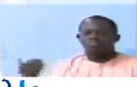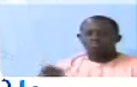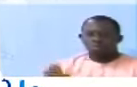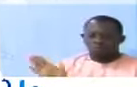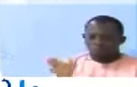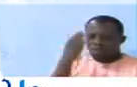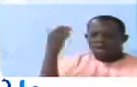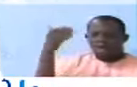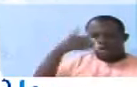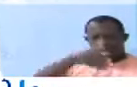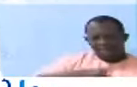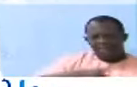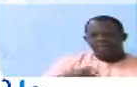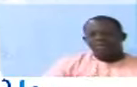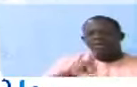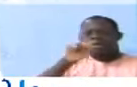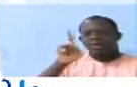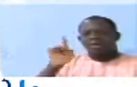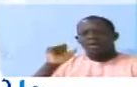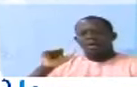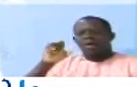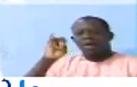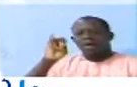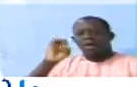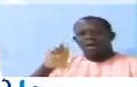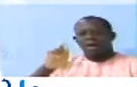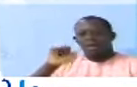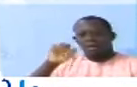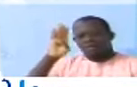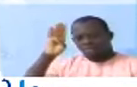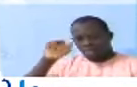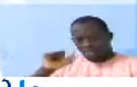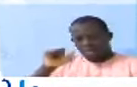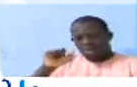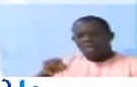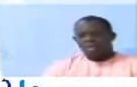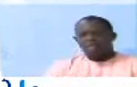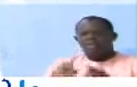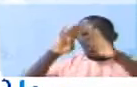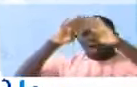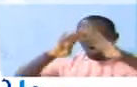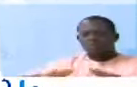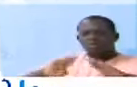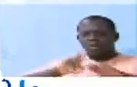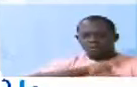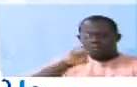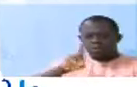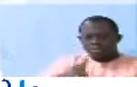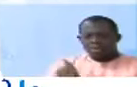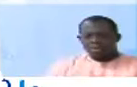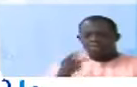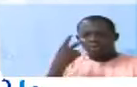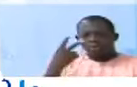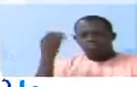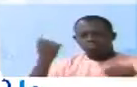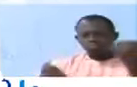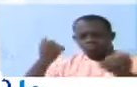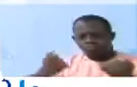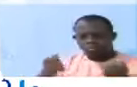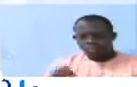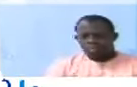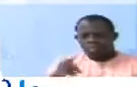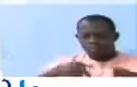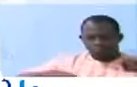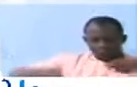reached the Kairaba station. Ngajeko moto ya kumotilinga dunda Kairaba station. Then I saw that the vehicle turned and went into